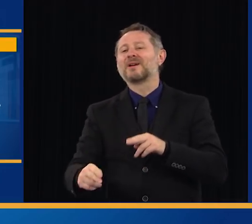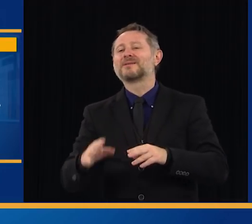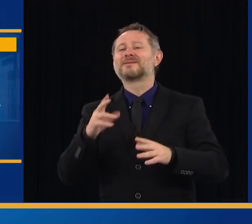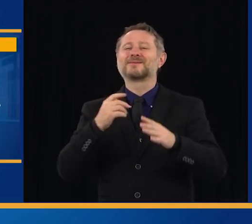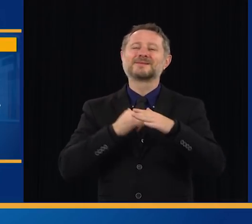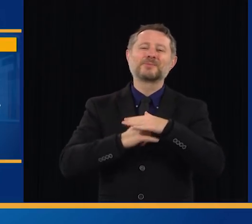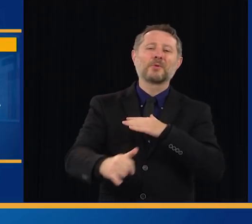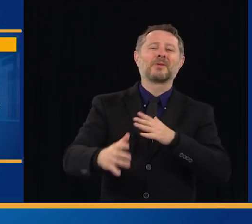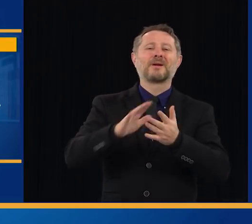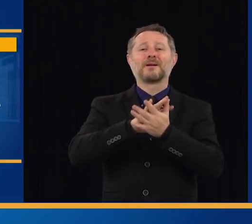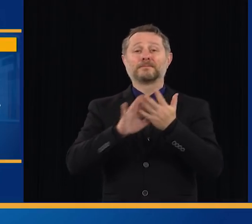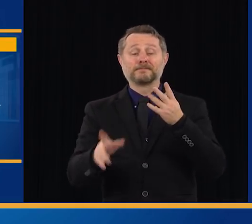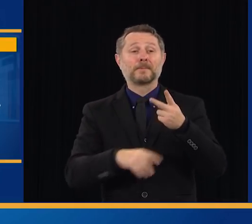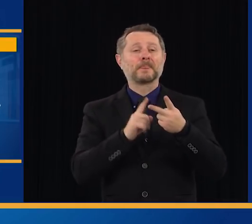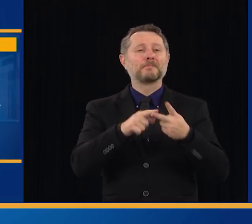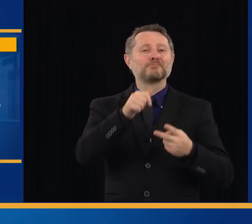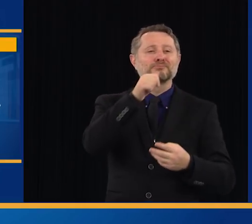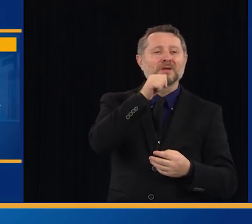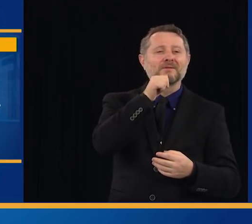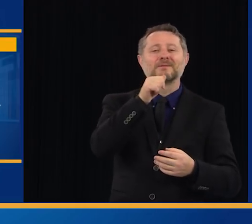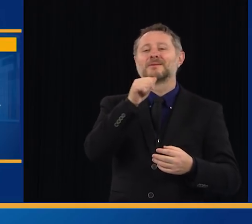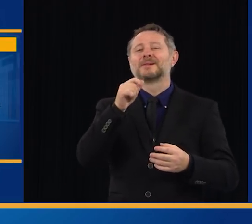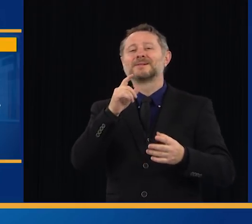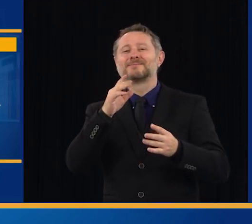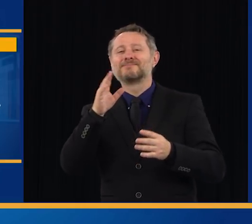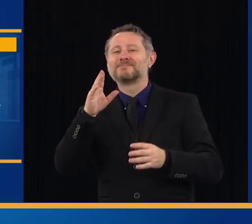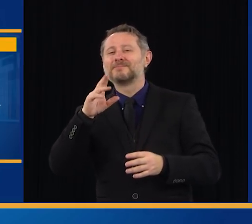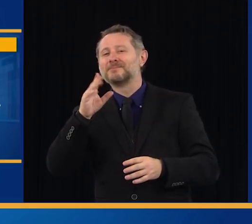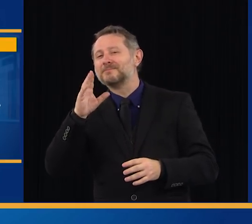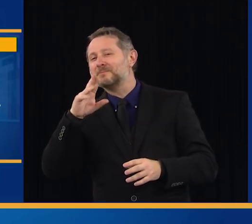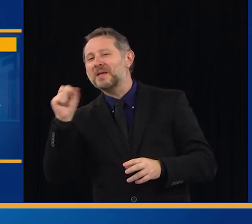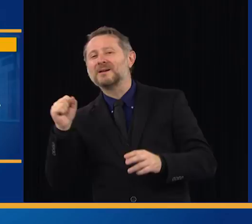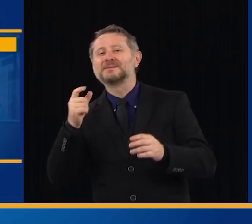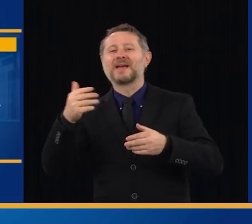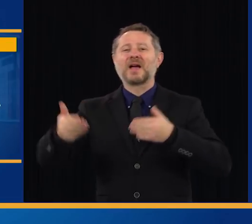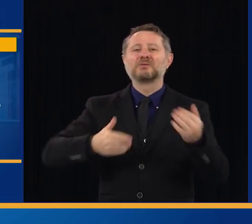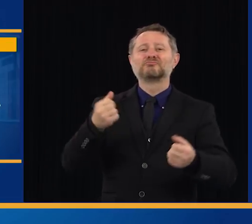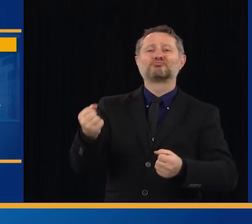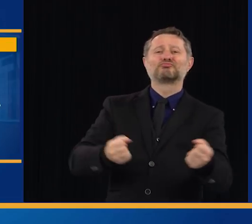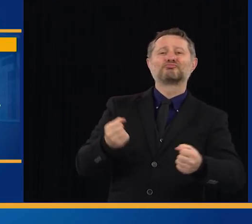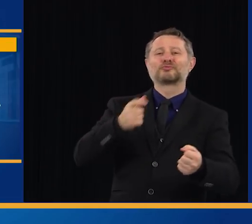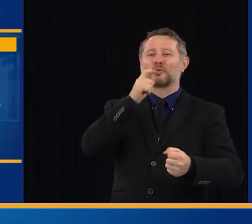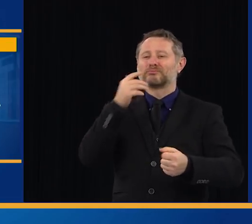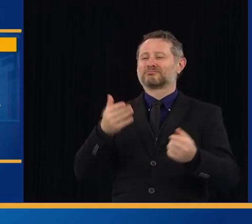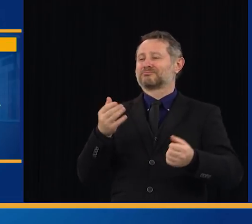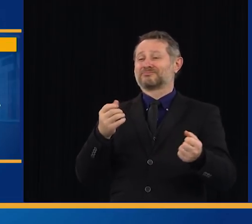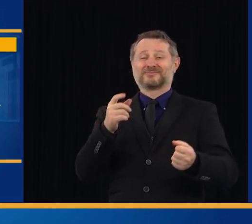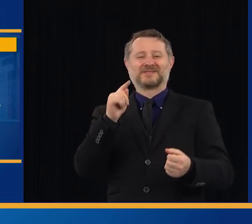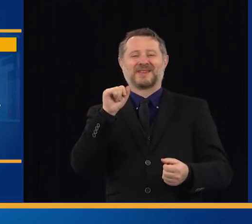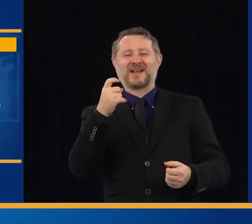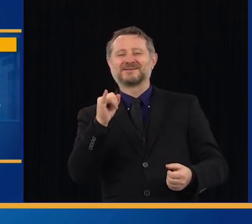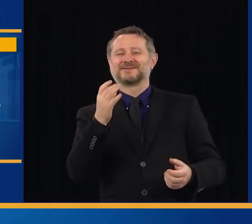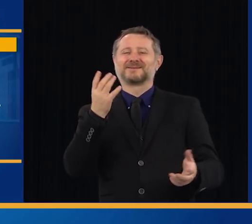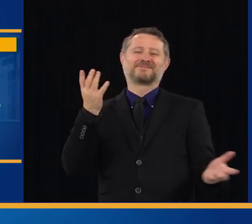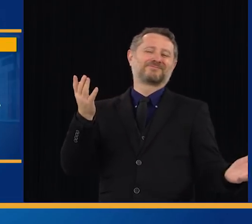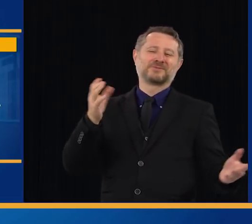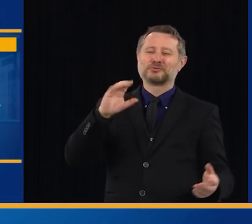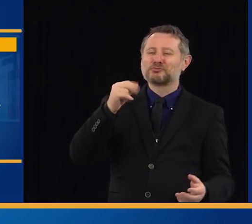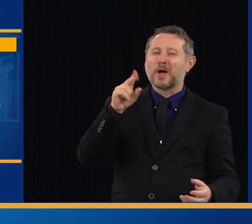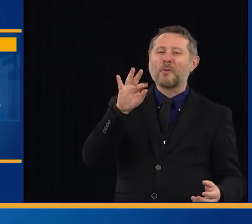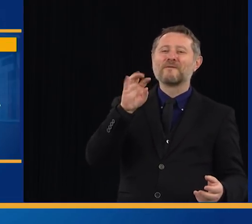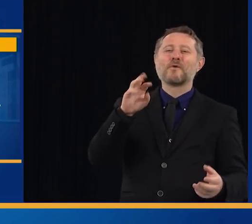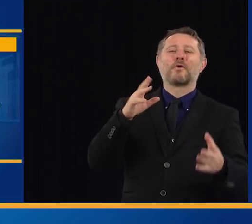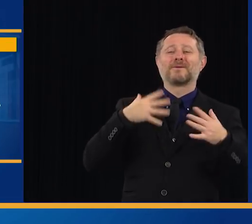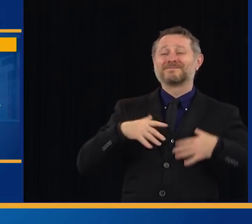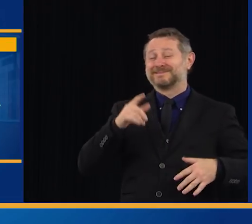for-hire vehicles, any operator of a public system, an operator of a private carrier, and